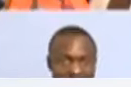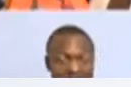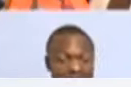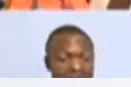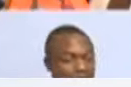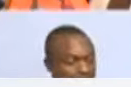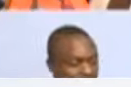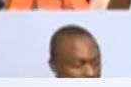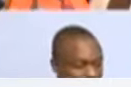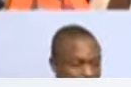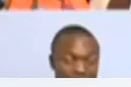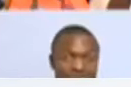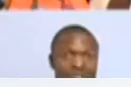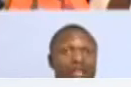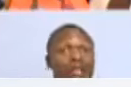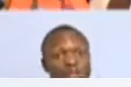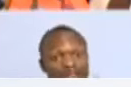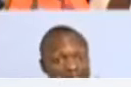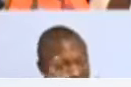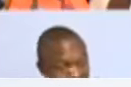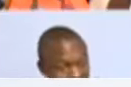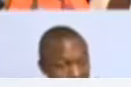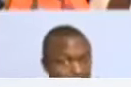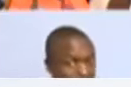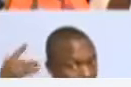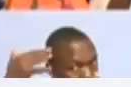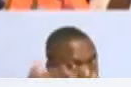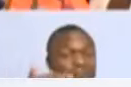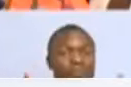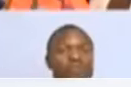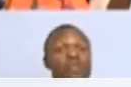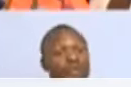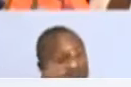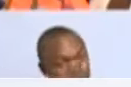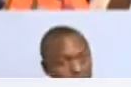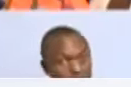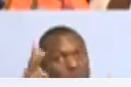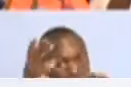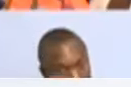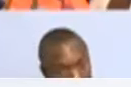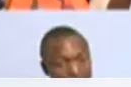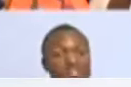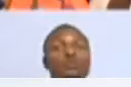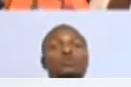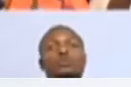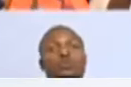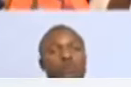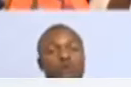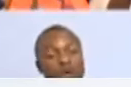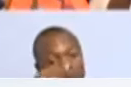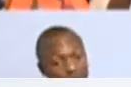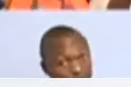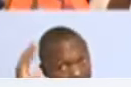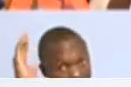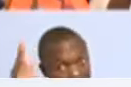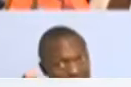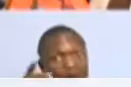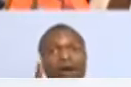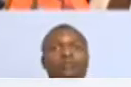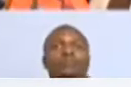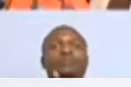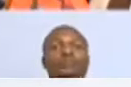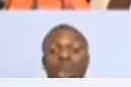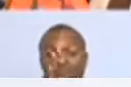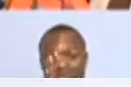country since KK's time. This is what we will continue to do going forward as a people.